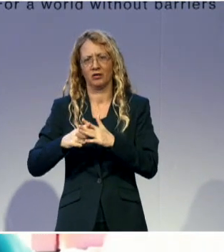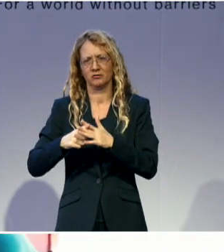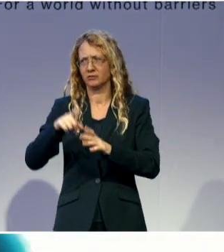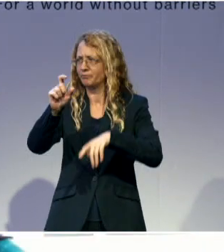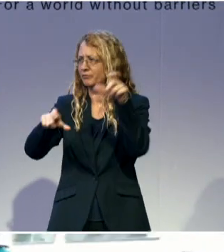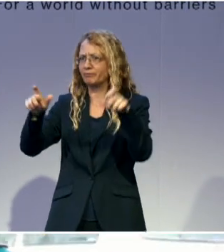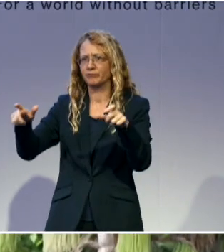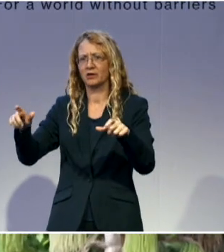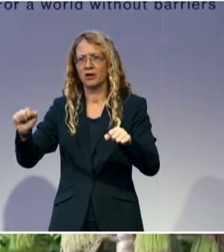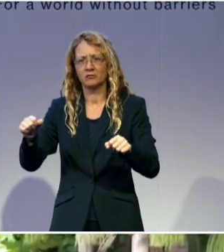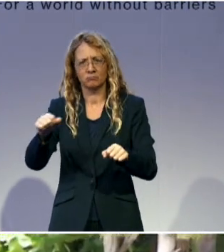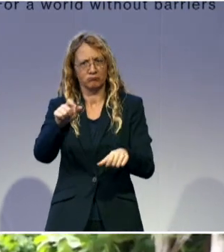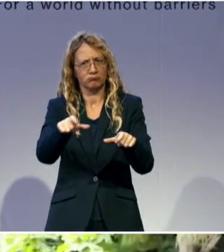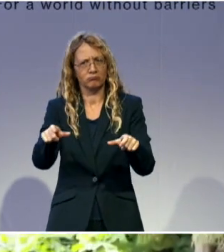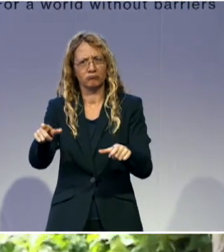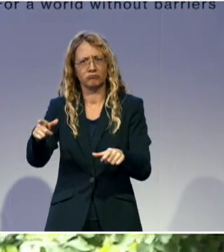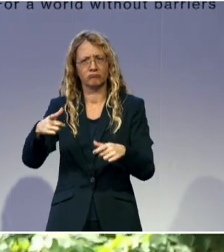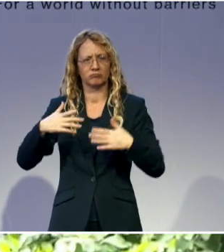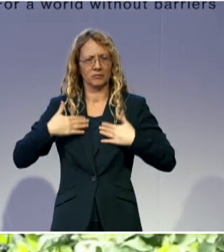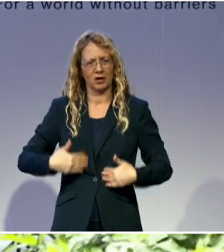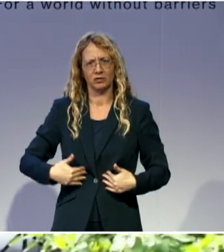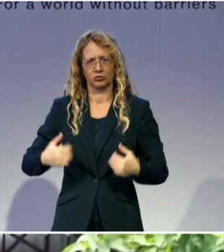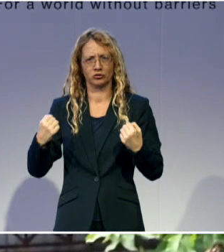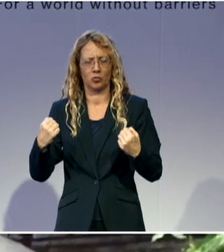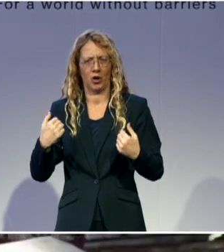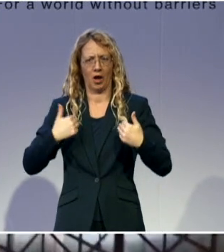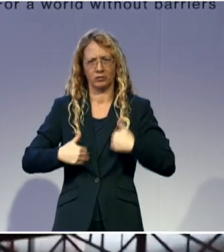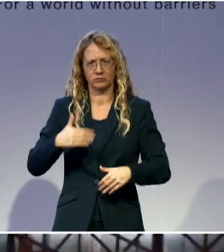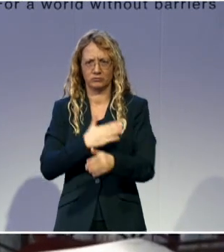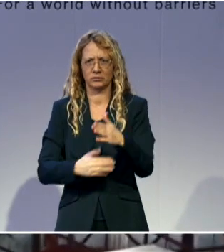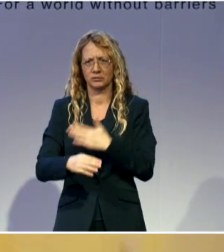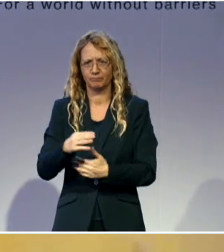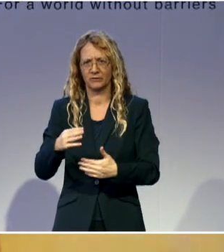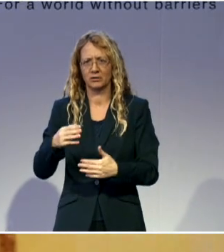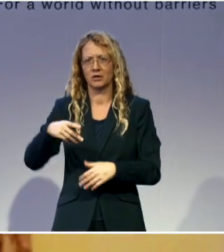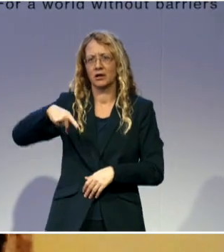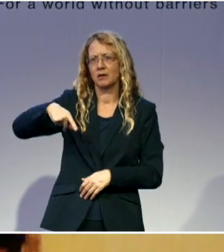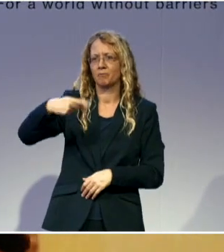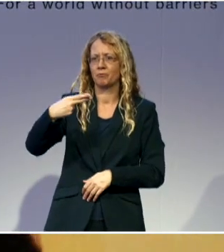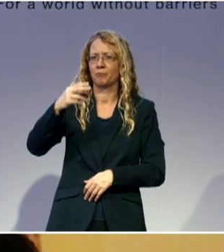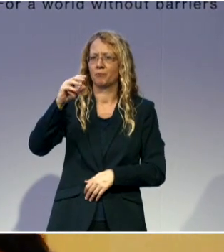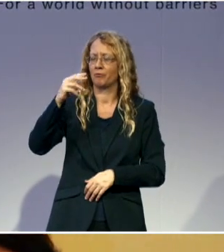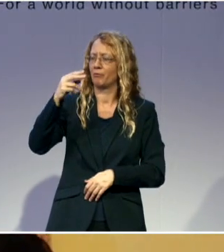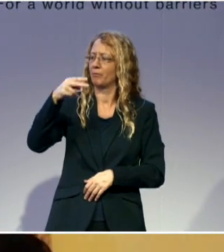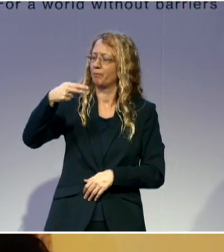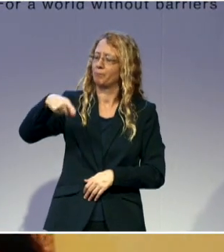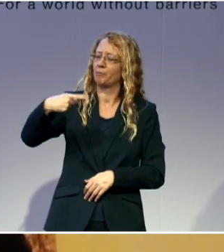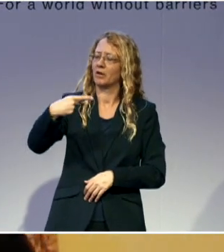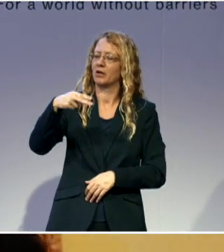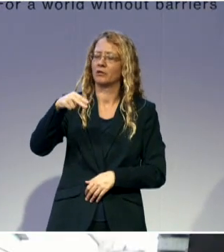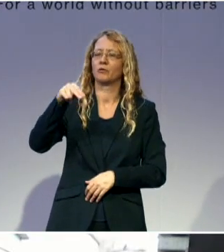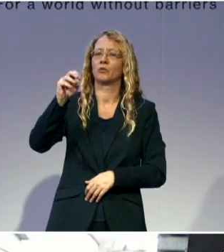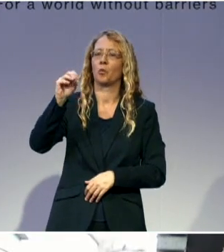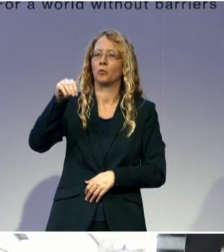several Phnom Penh communities. The program provides awareness training for local decision makers on disability,